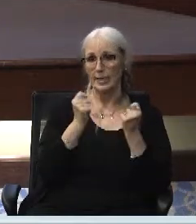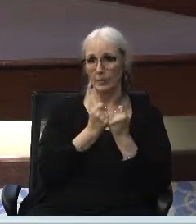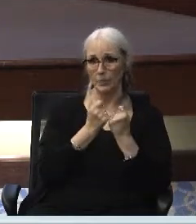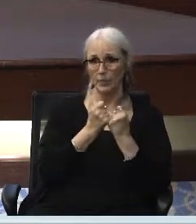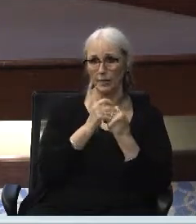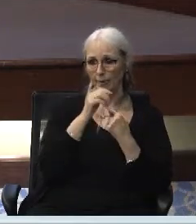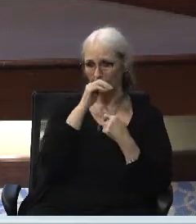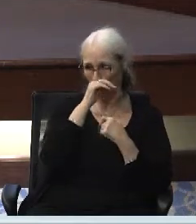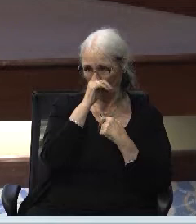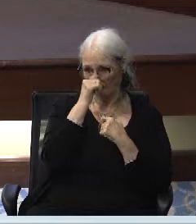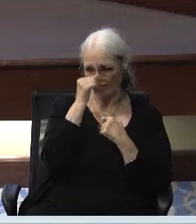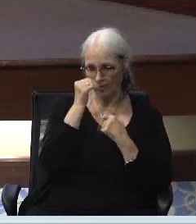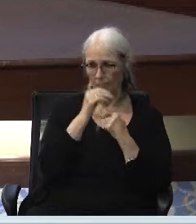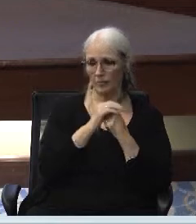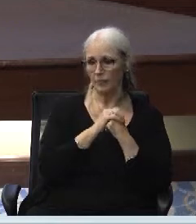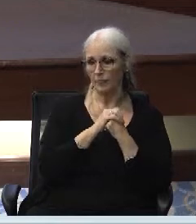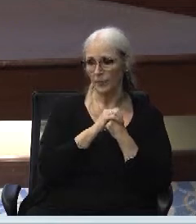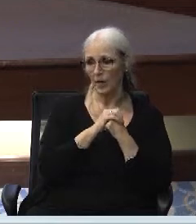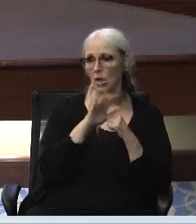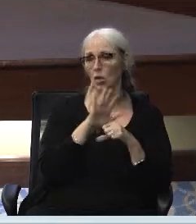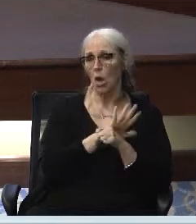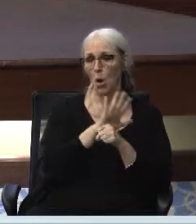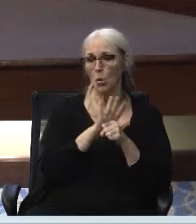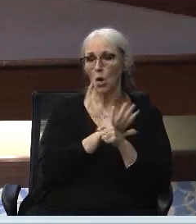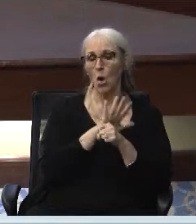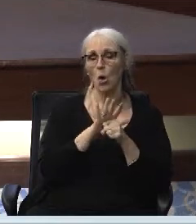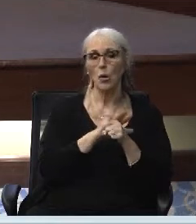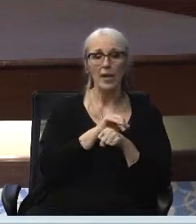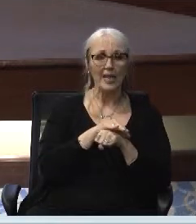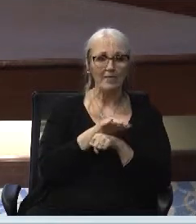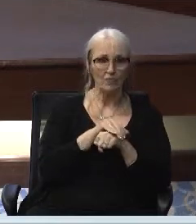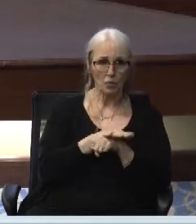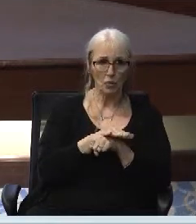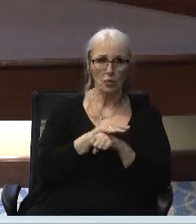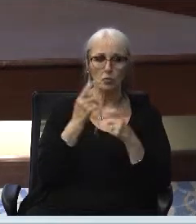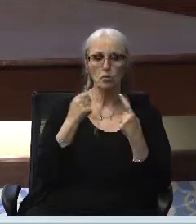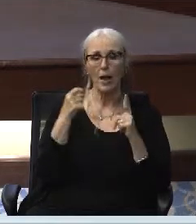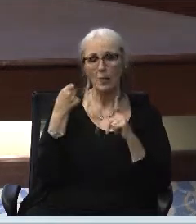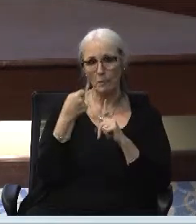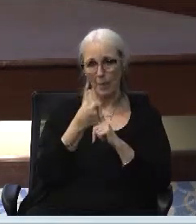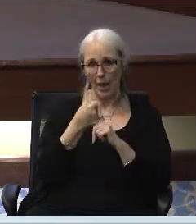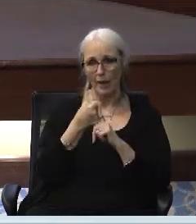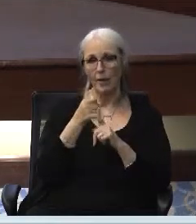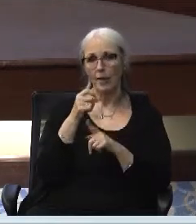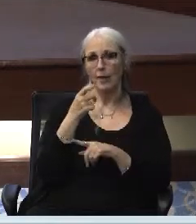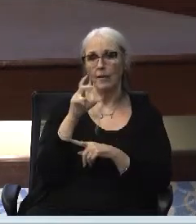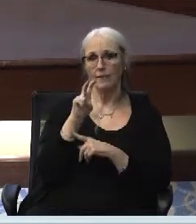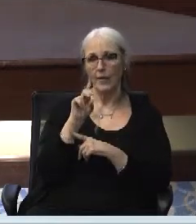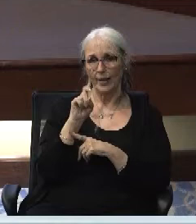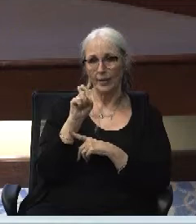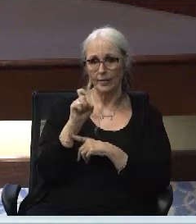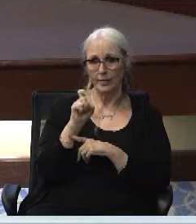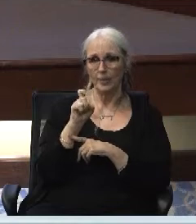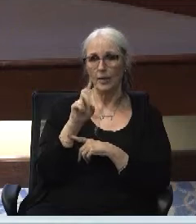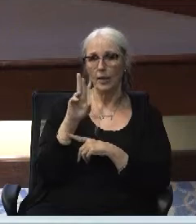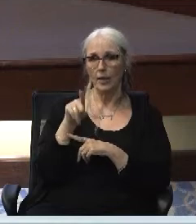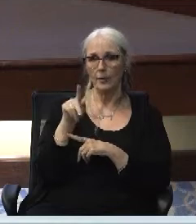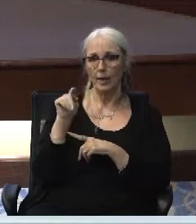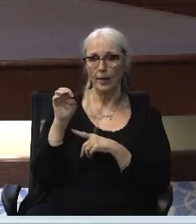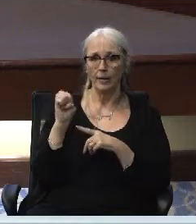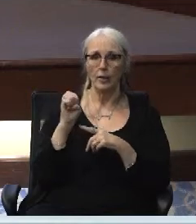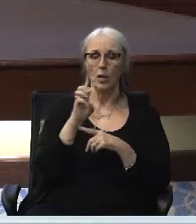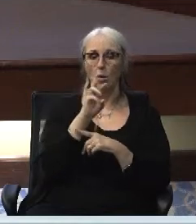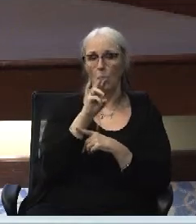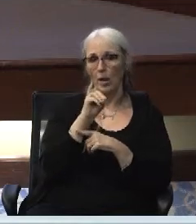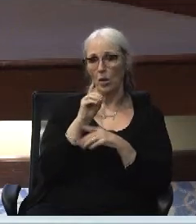campaign that's going to use local influencers to try to impact our vaccine uptake. Waco-McLennan County is one of